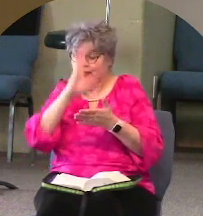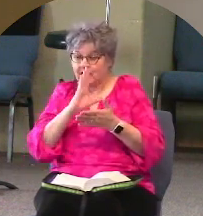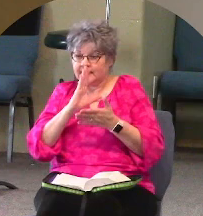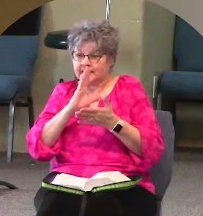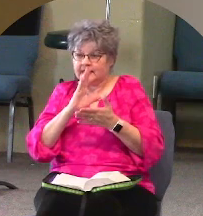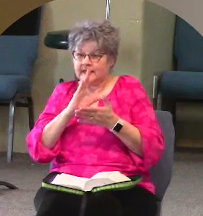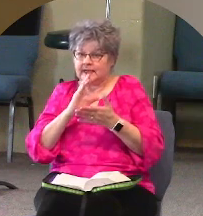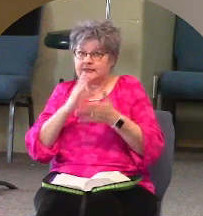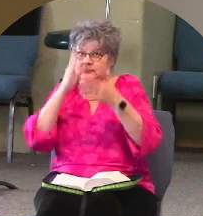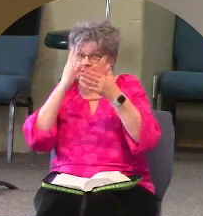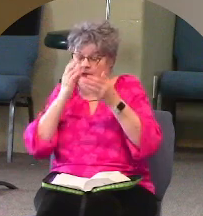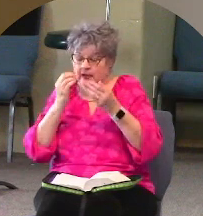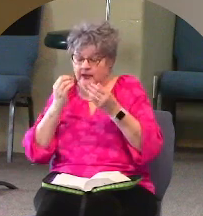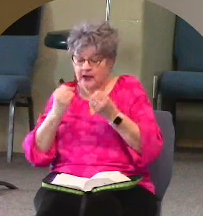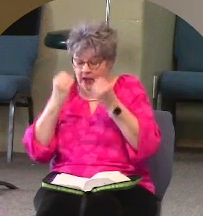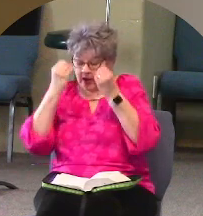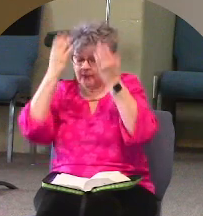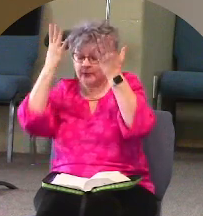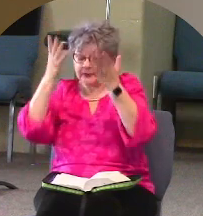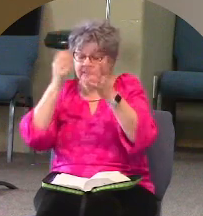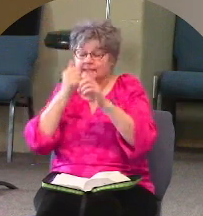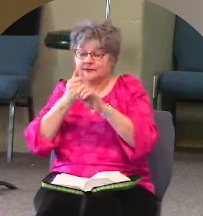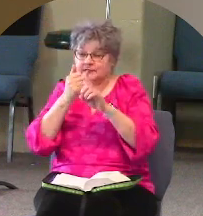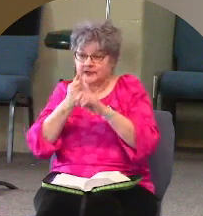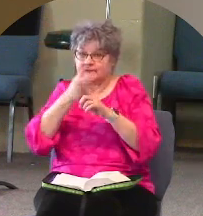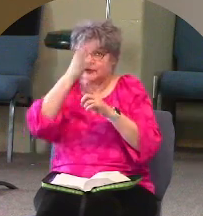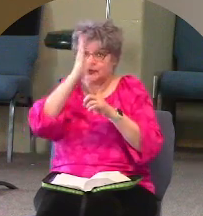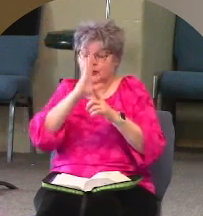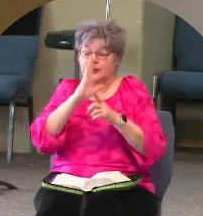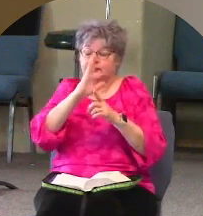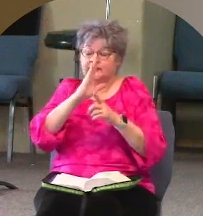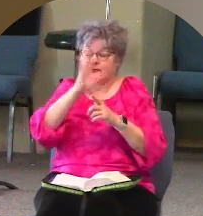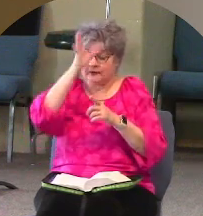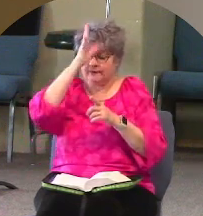himself to the will of God, God the Father, and the